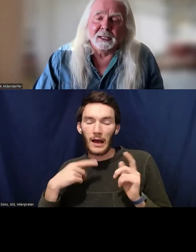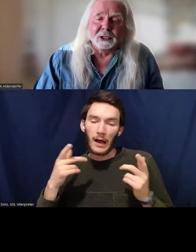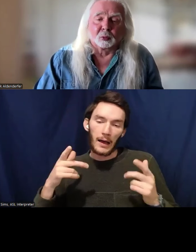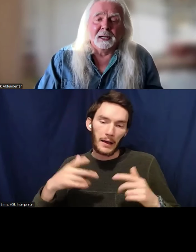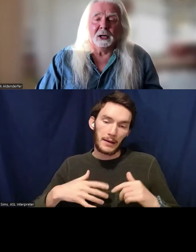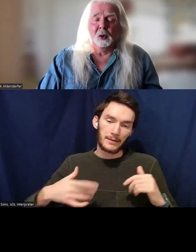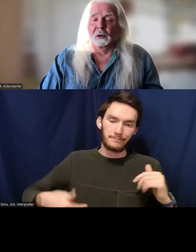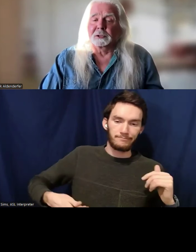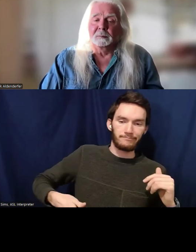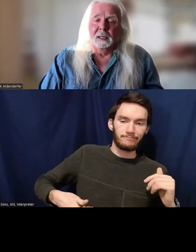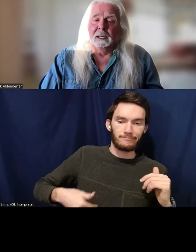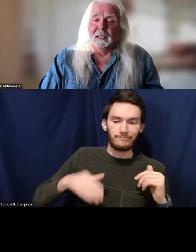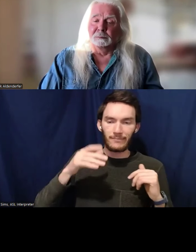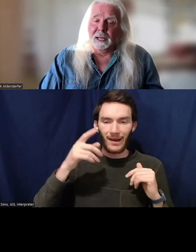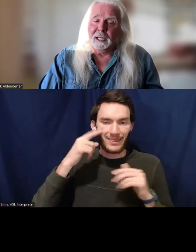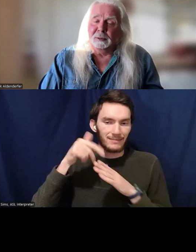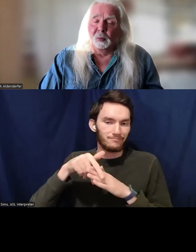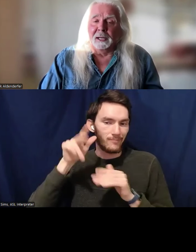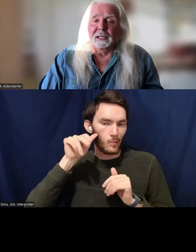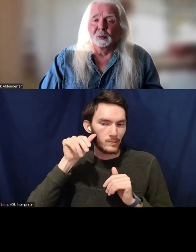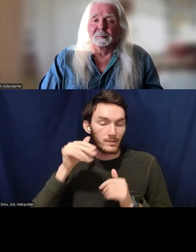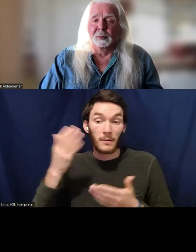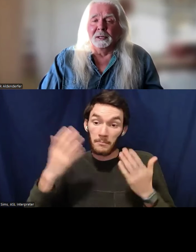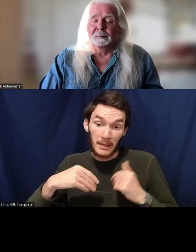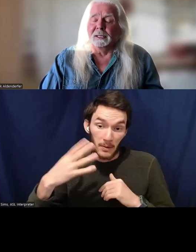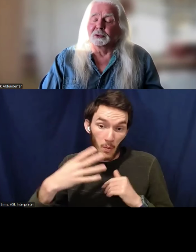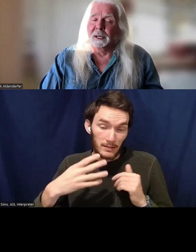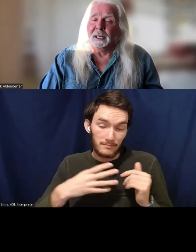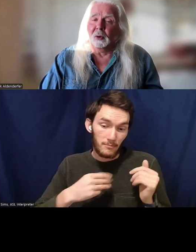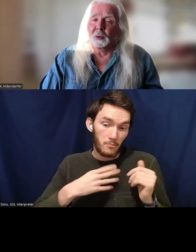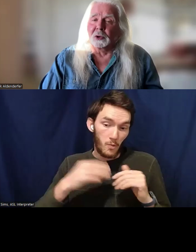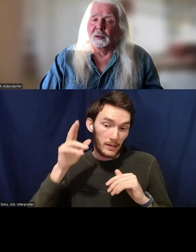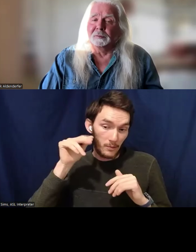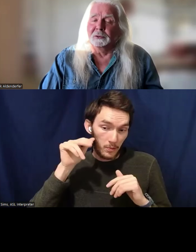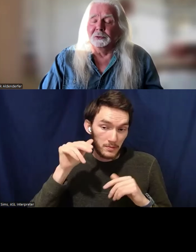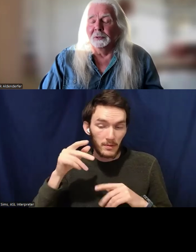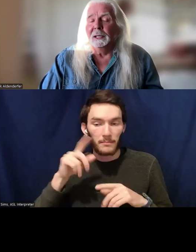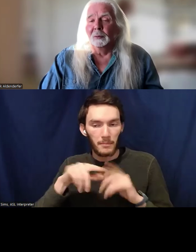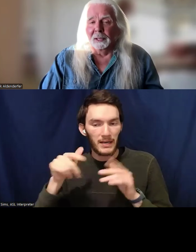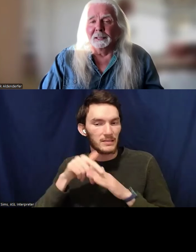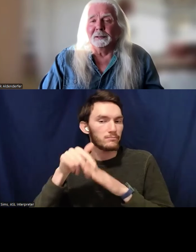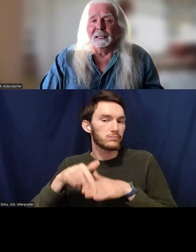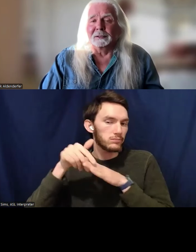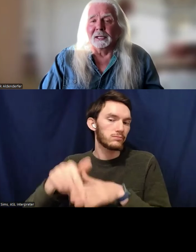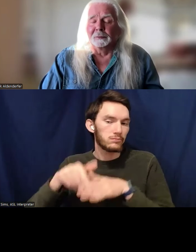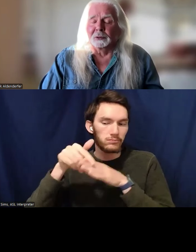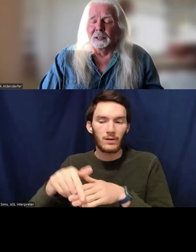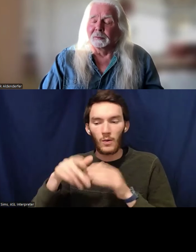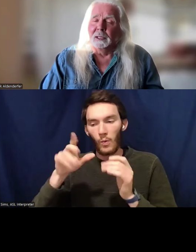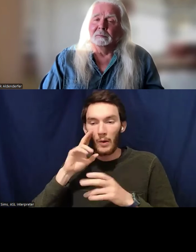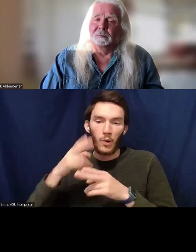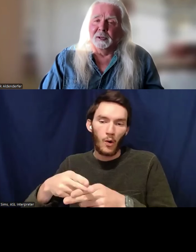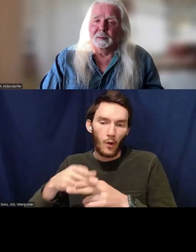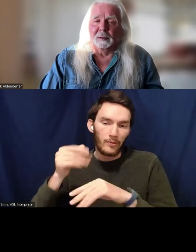well, he's riding a horse. It might have been white at one point, but he's riding a horse off into what I think is the